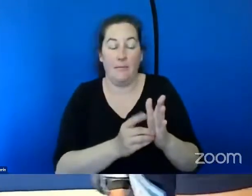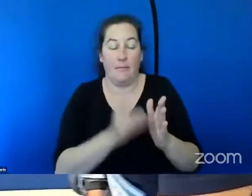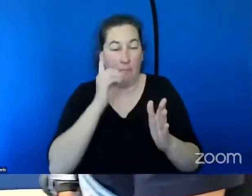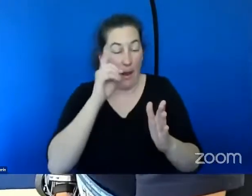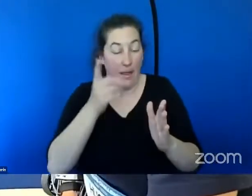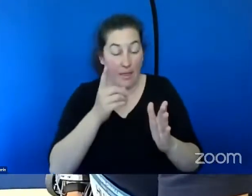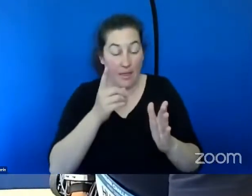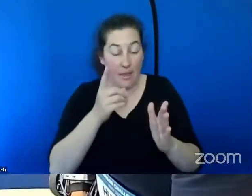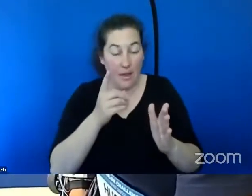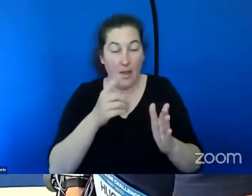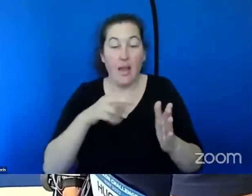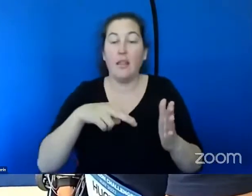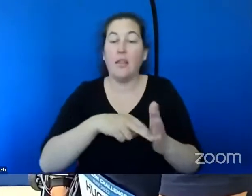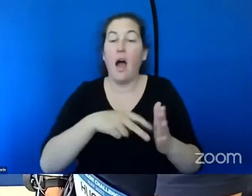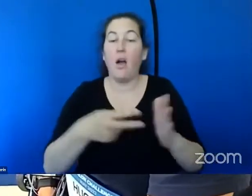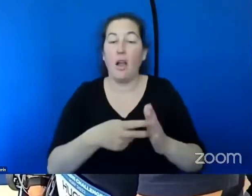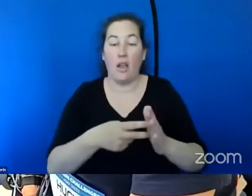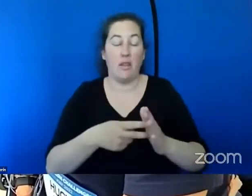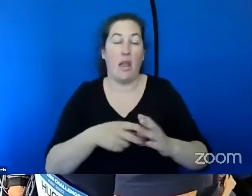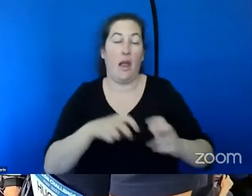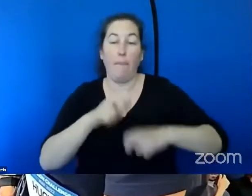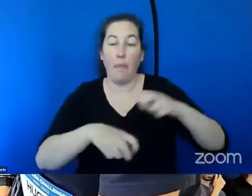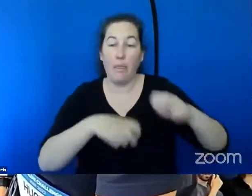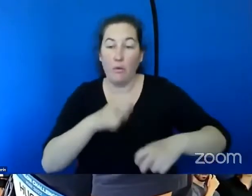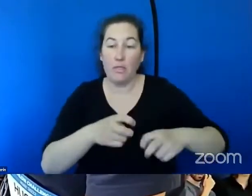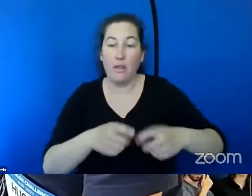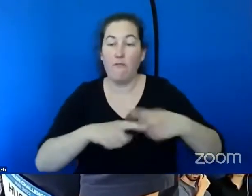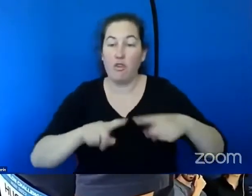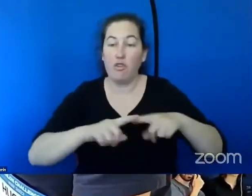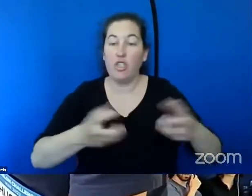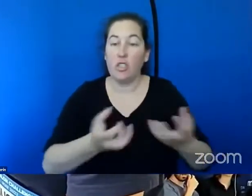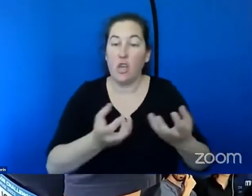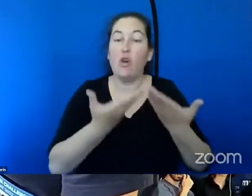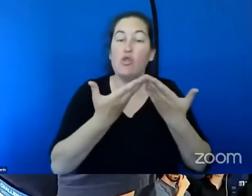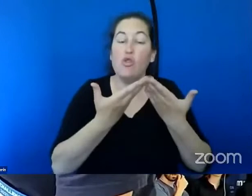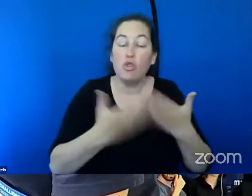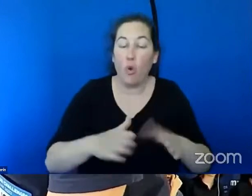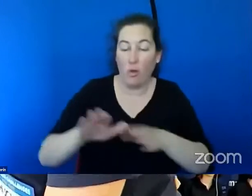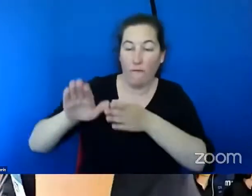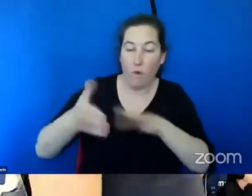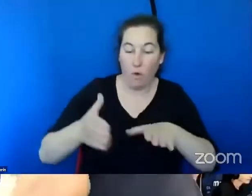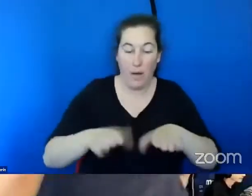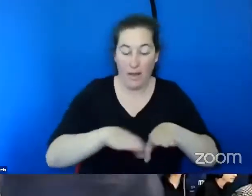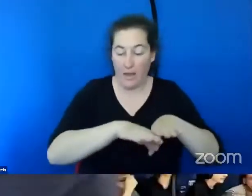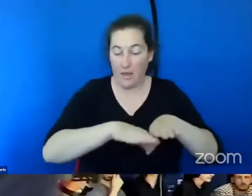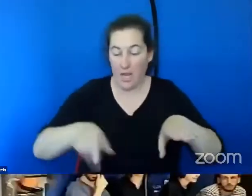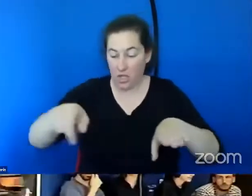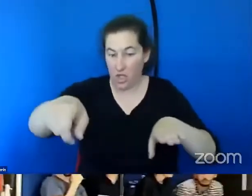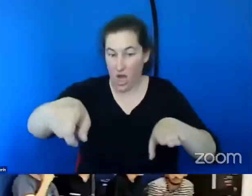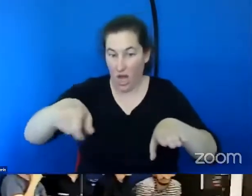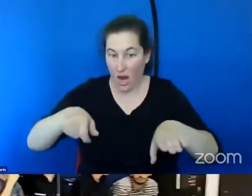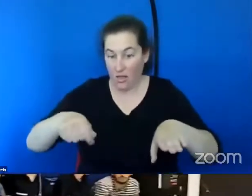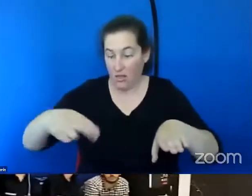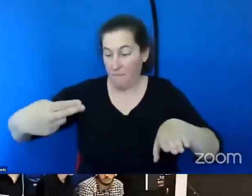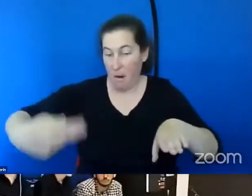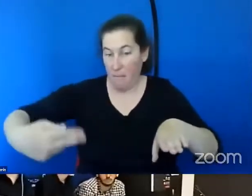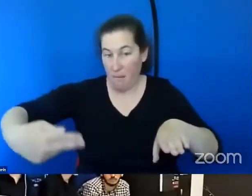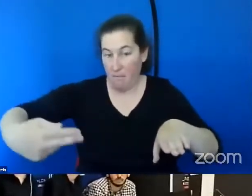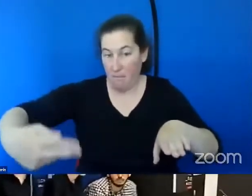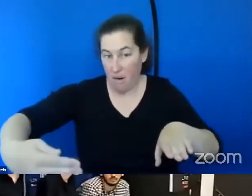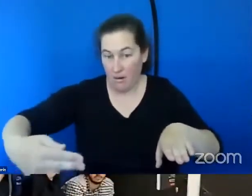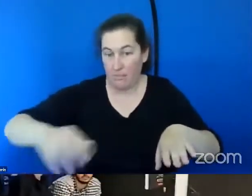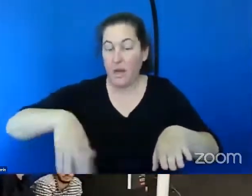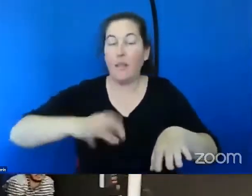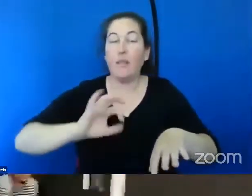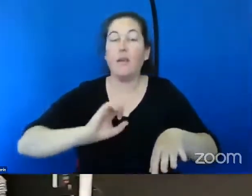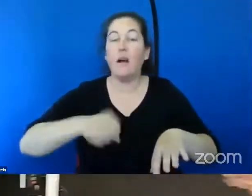here. They don't want to lose time. I think he will use now the same grip for the 4 objects, which